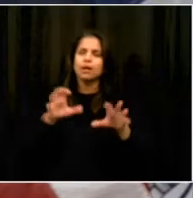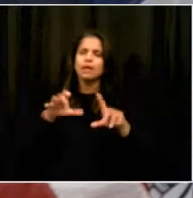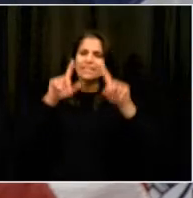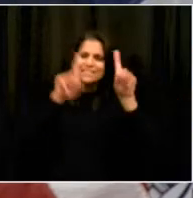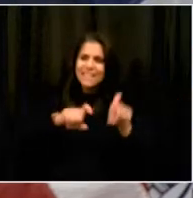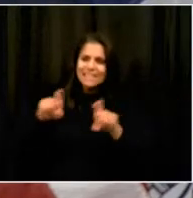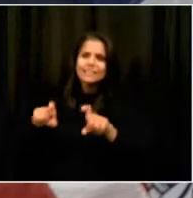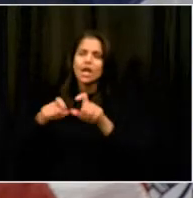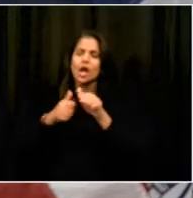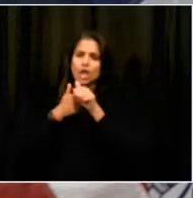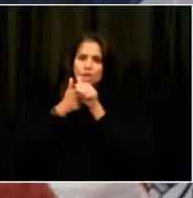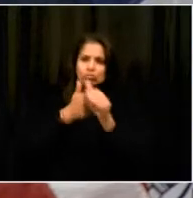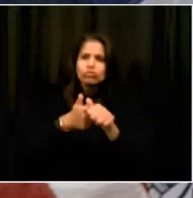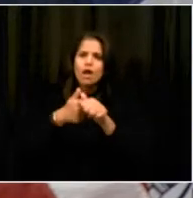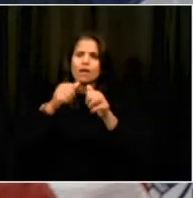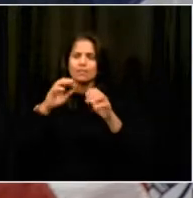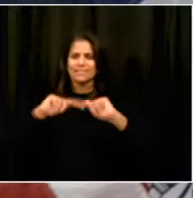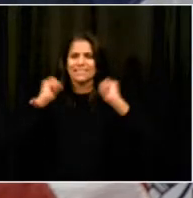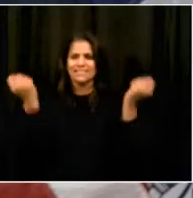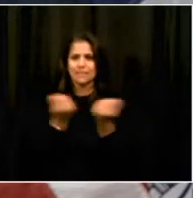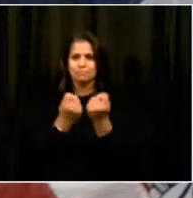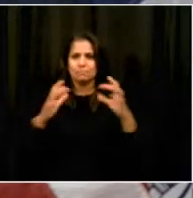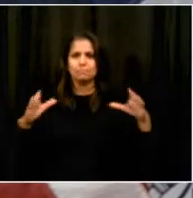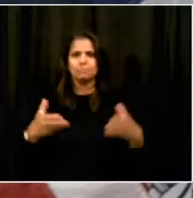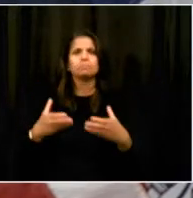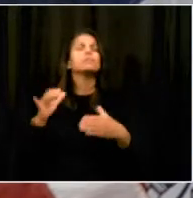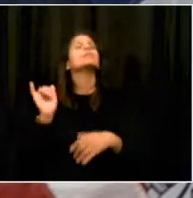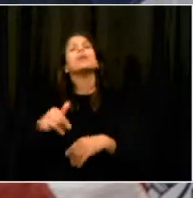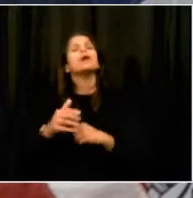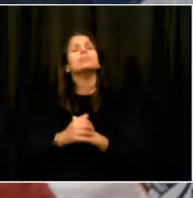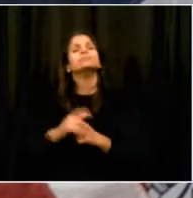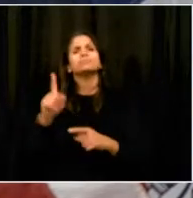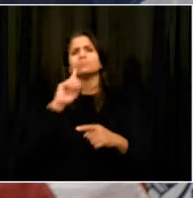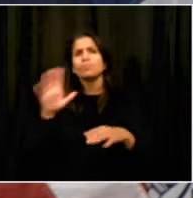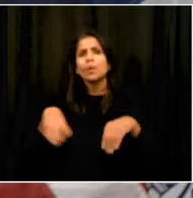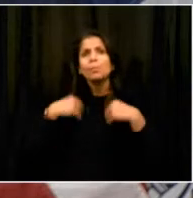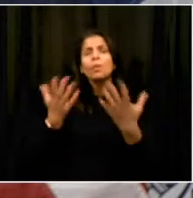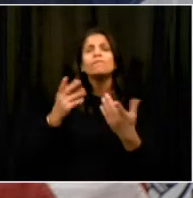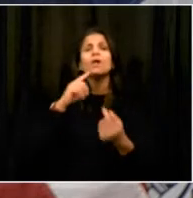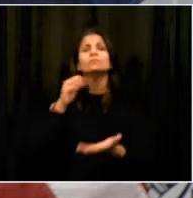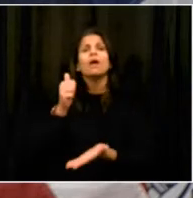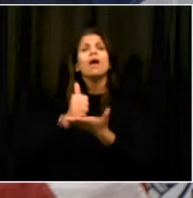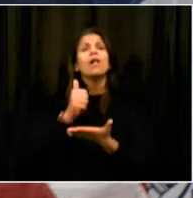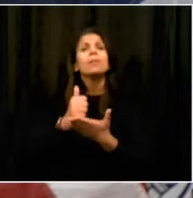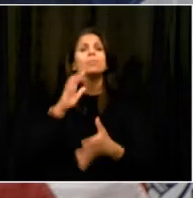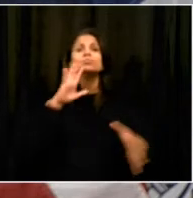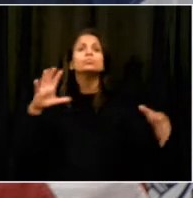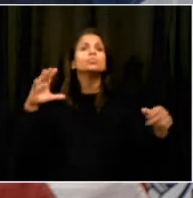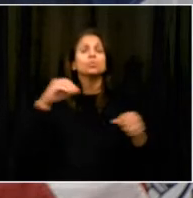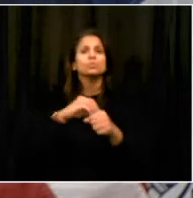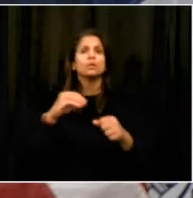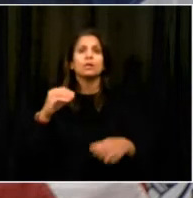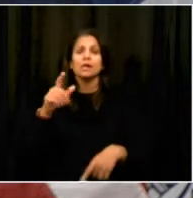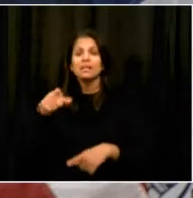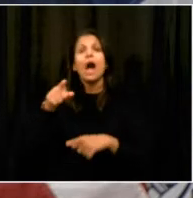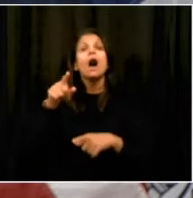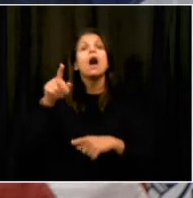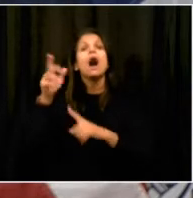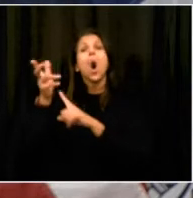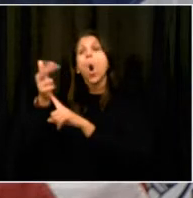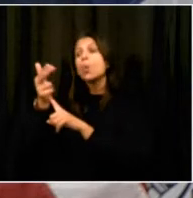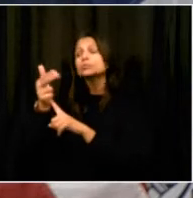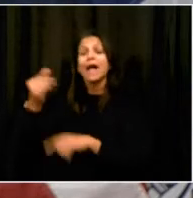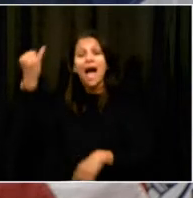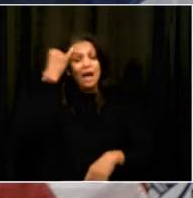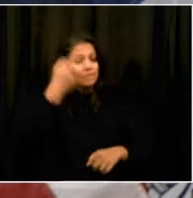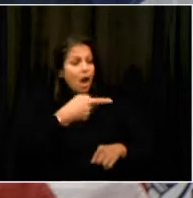is available to New Yorkers when you need it for free. No one should ever feel they're alone and don't have a place to turn, but the goal here is